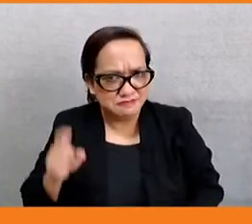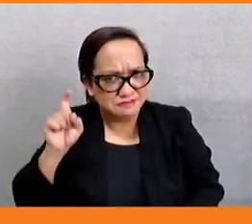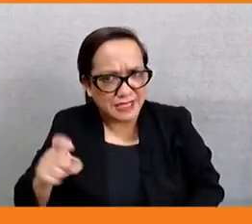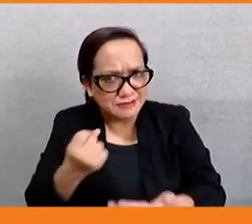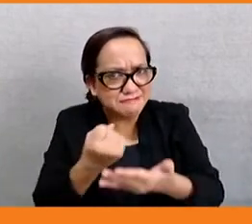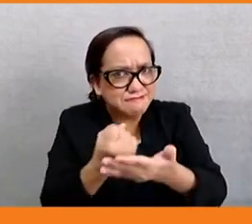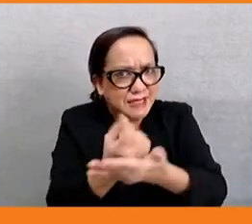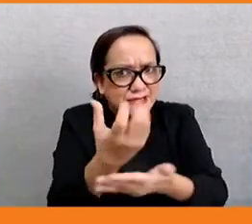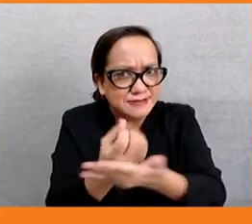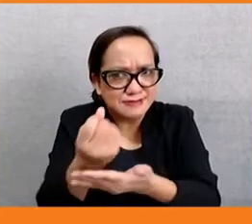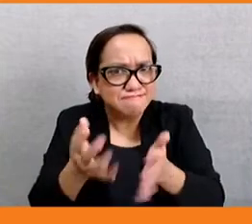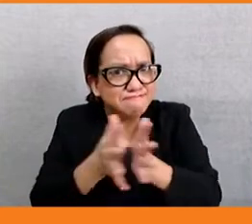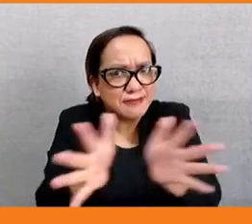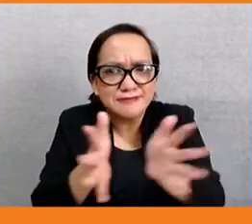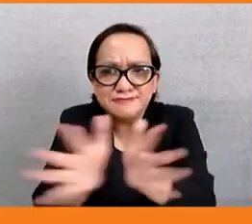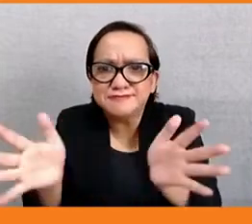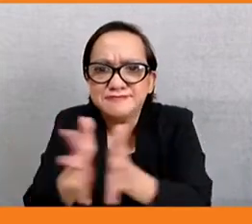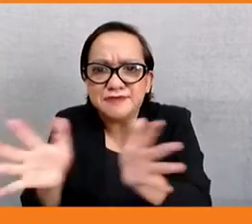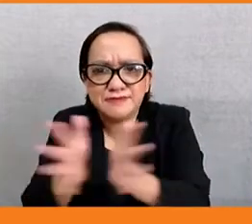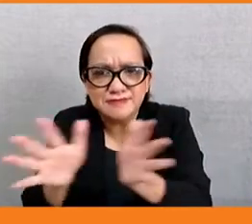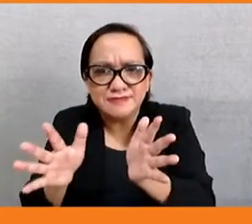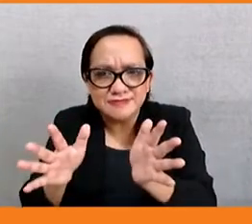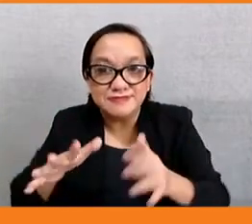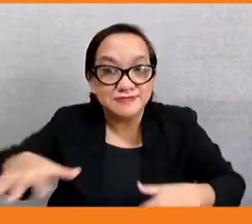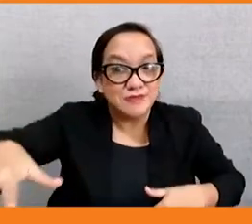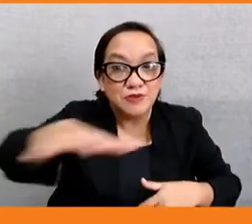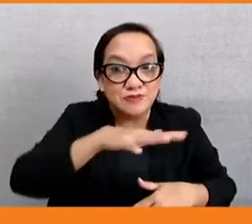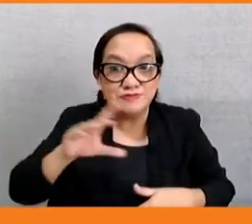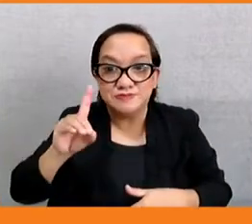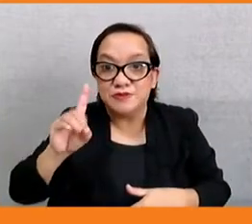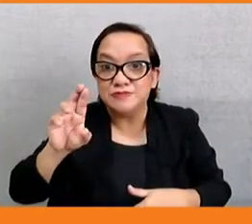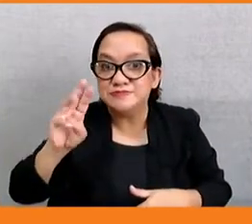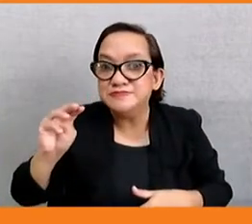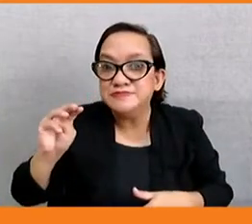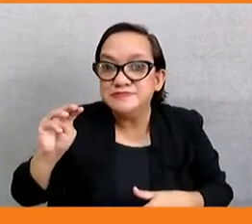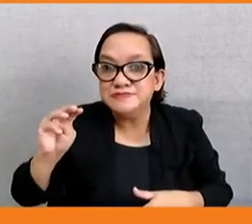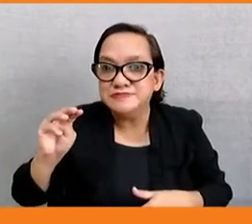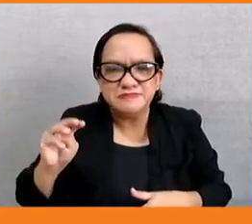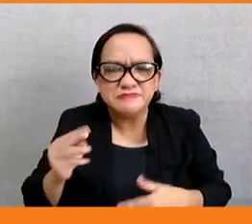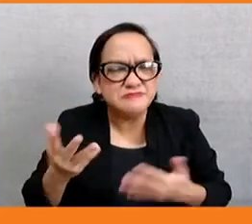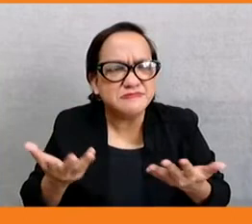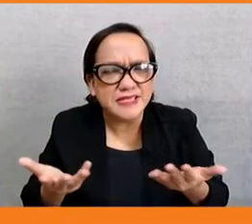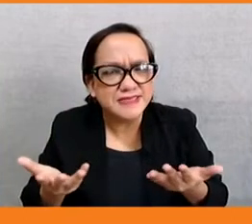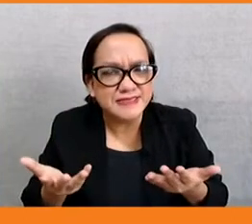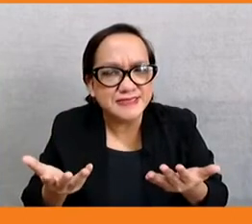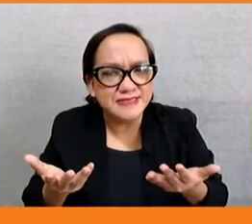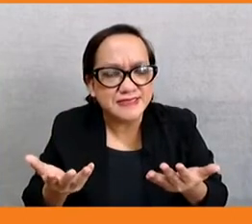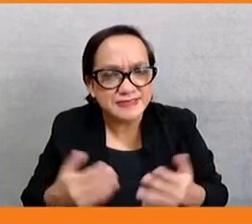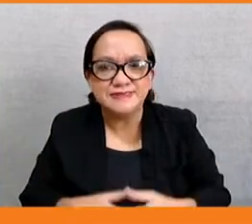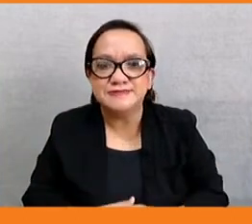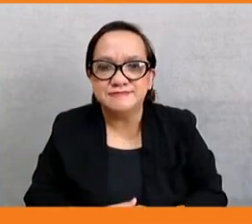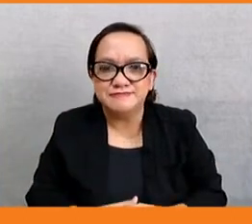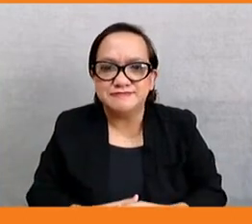on DRM, domestic resource mobilization. You mentioned something like tax base